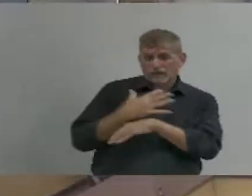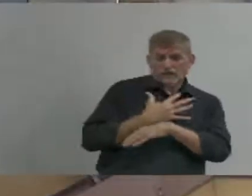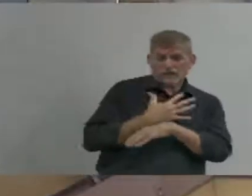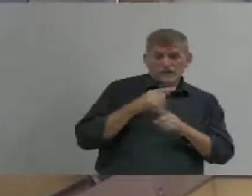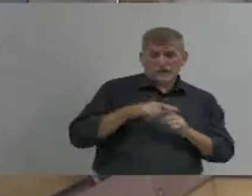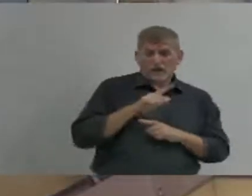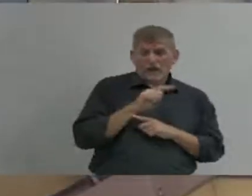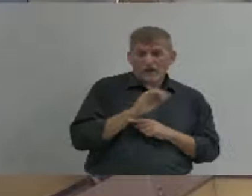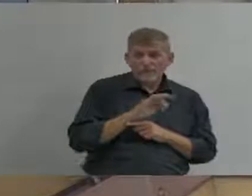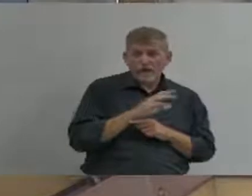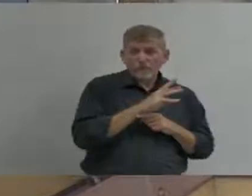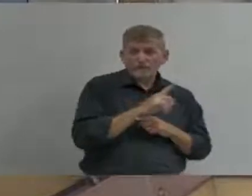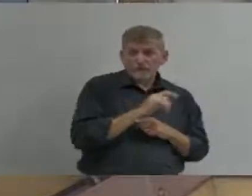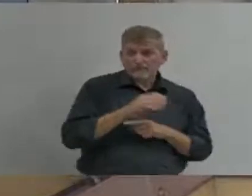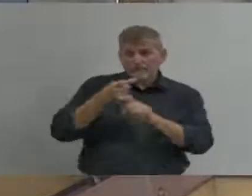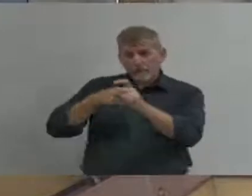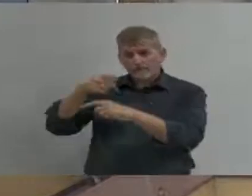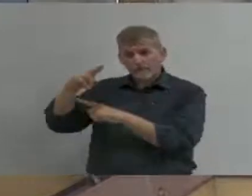that?